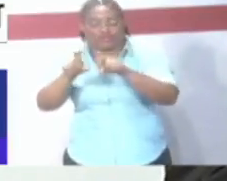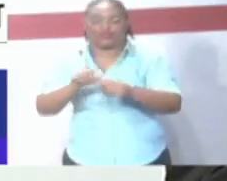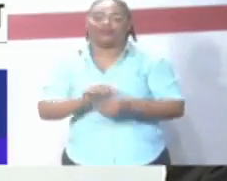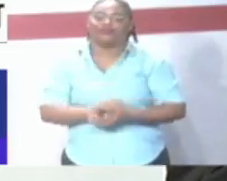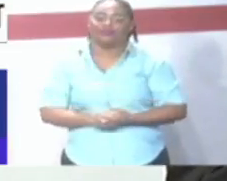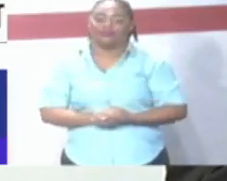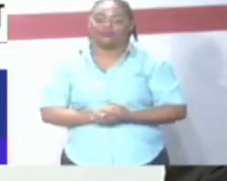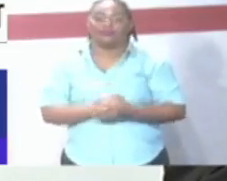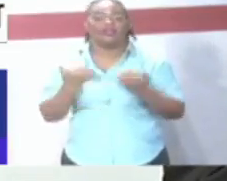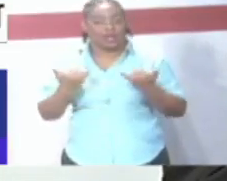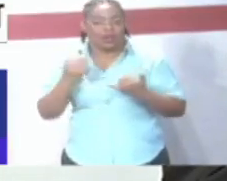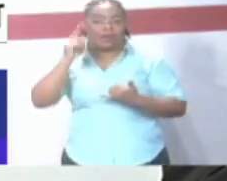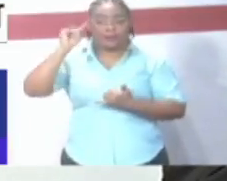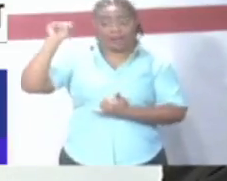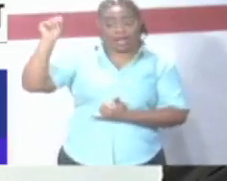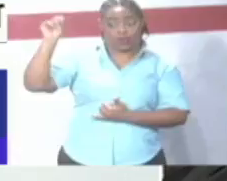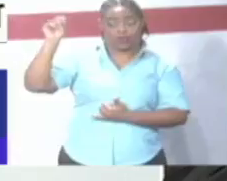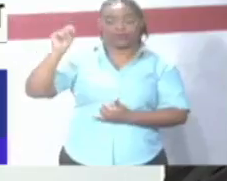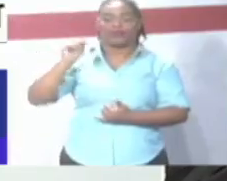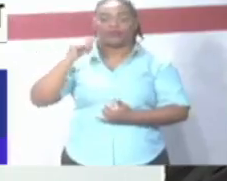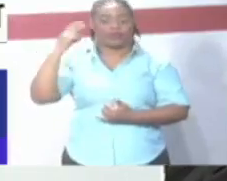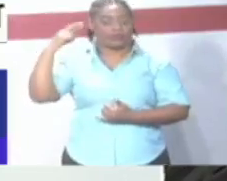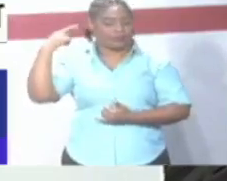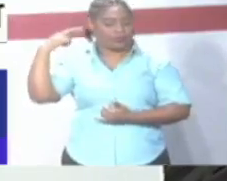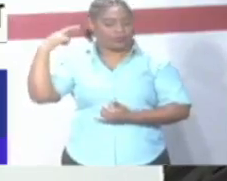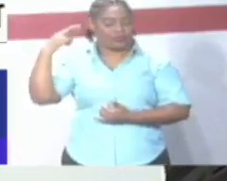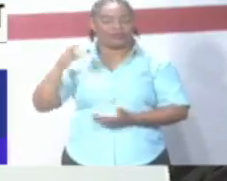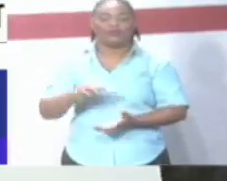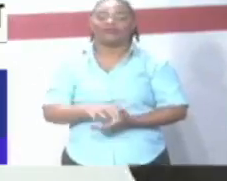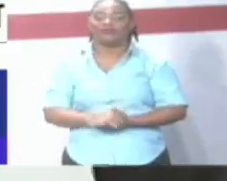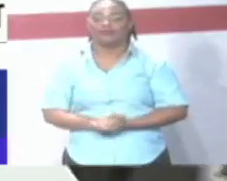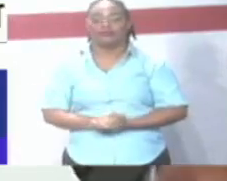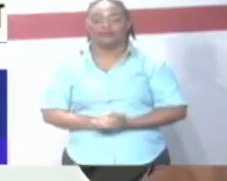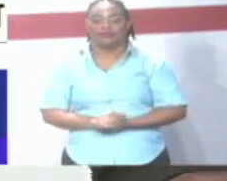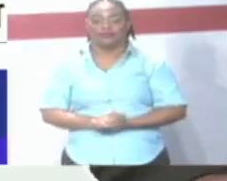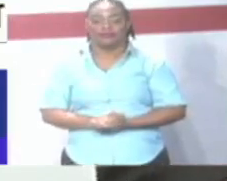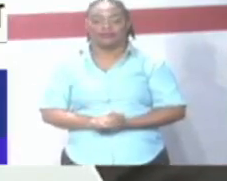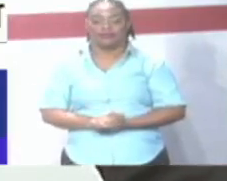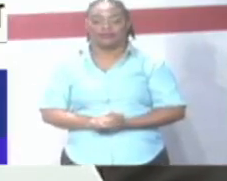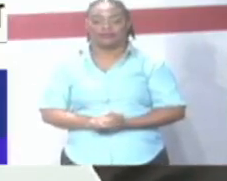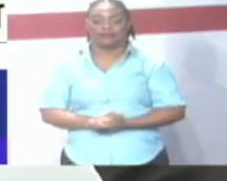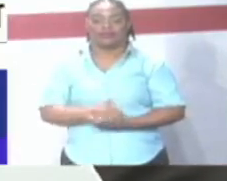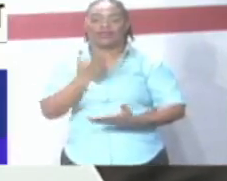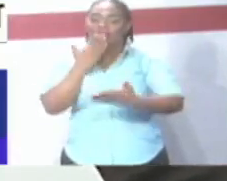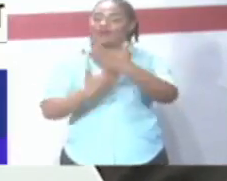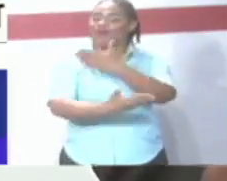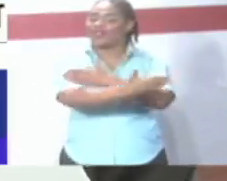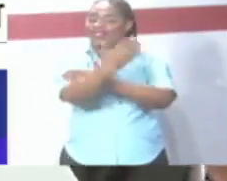Tamron, for our first 2 questions. Good morning.